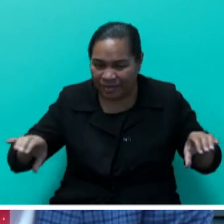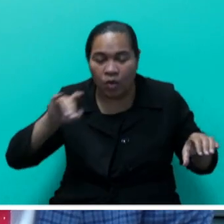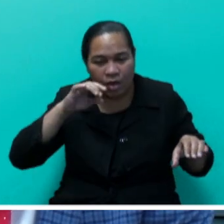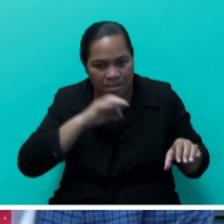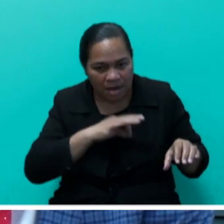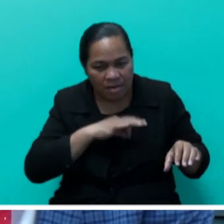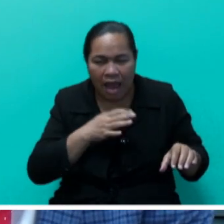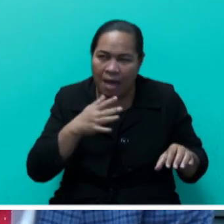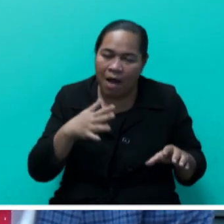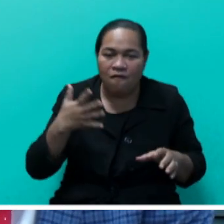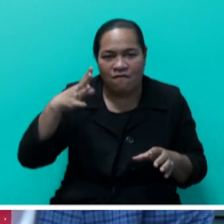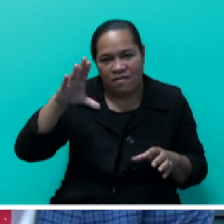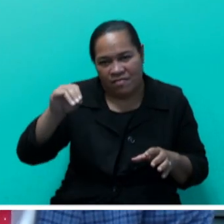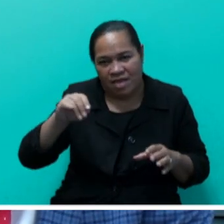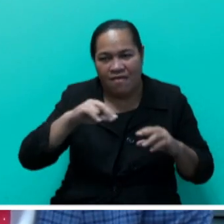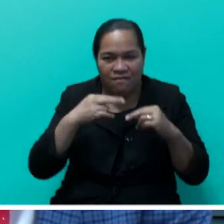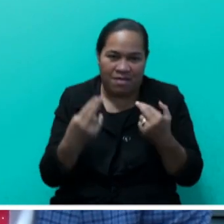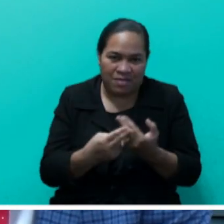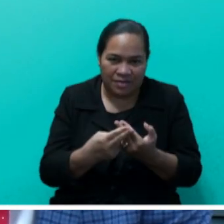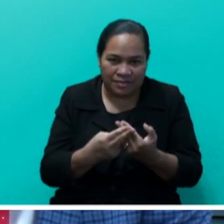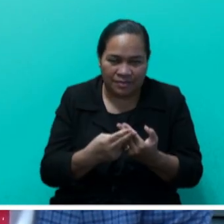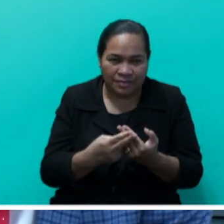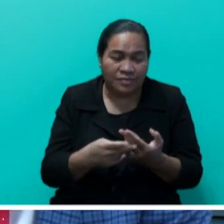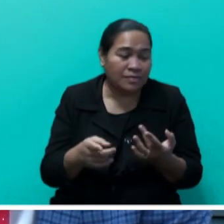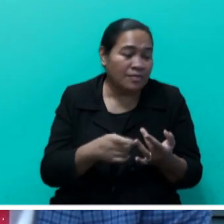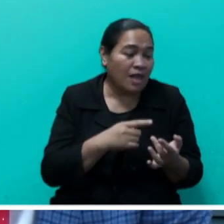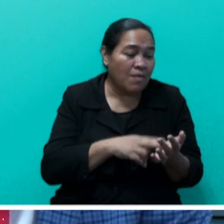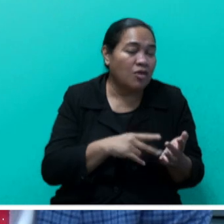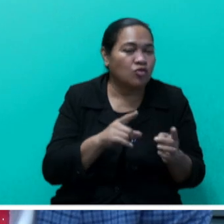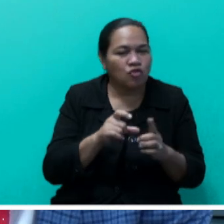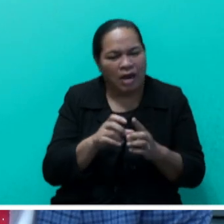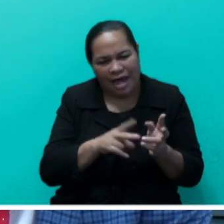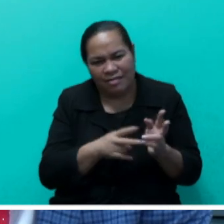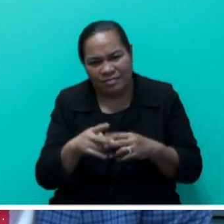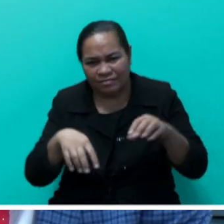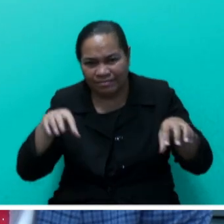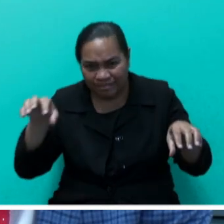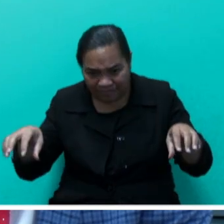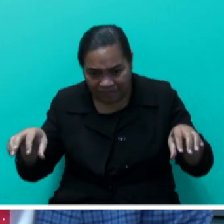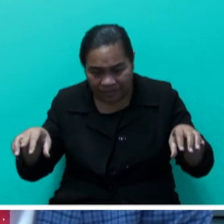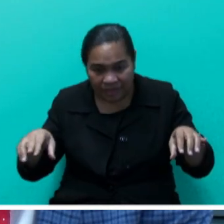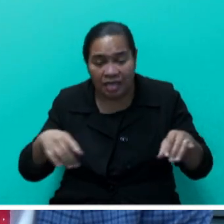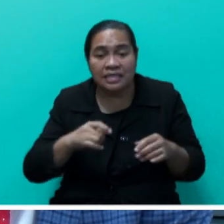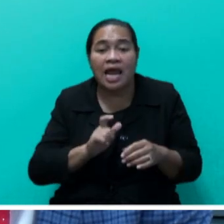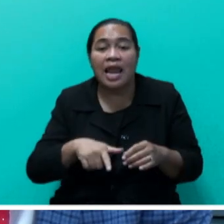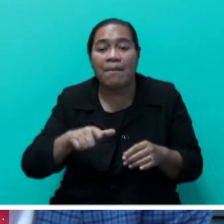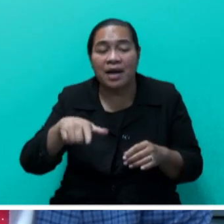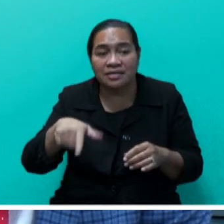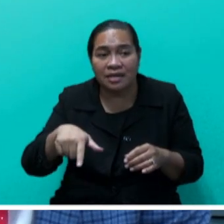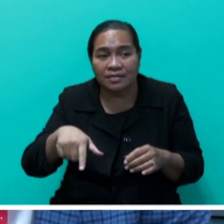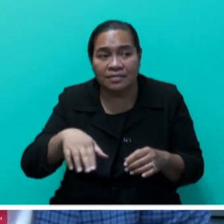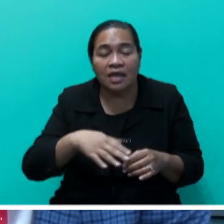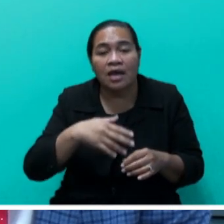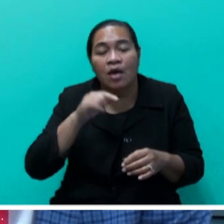close to 50 households. Nambe Kabu to Ndonguru Mains Extension Project, Lambasa